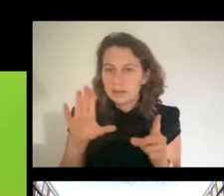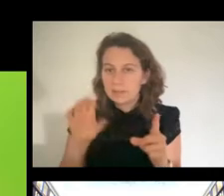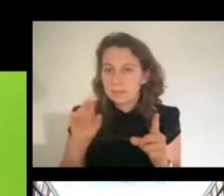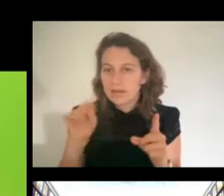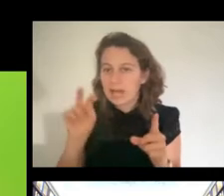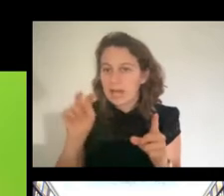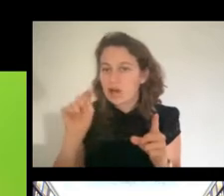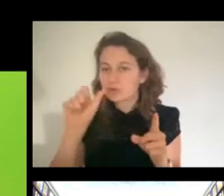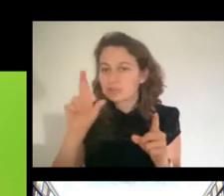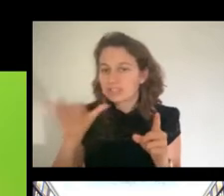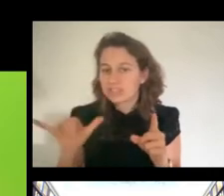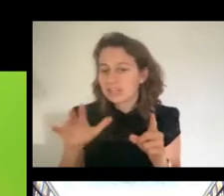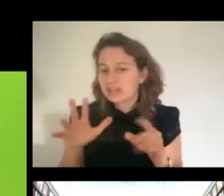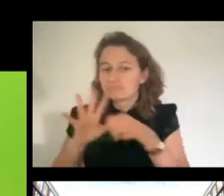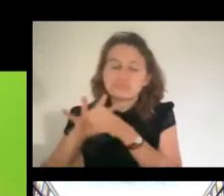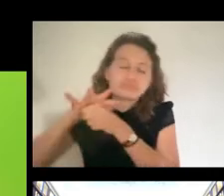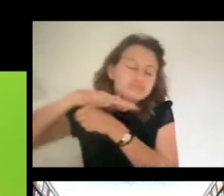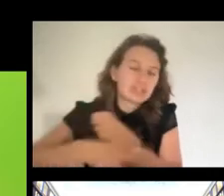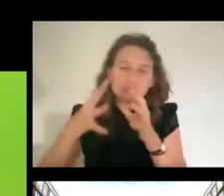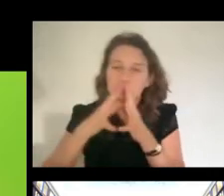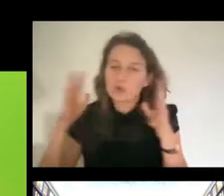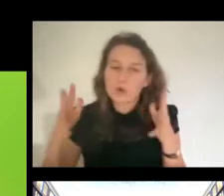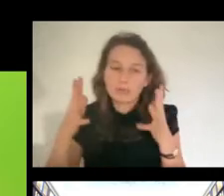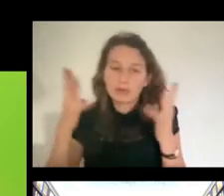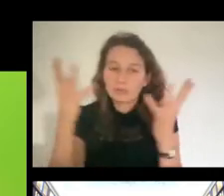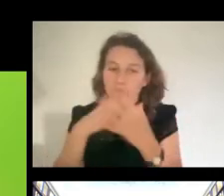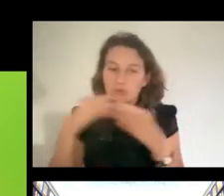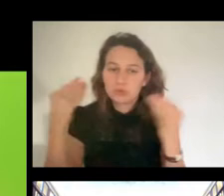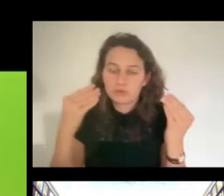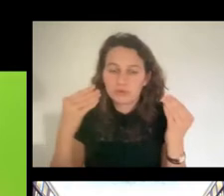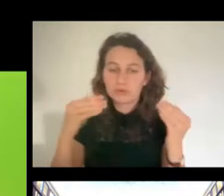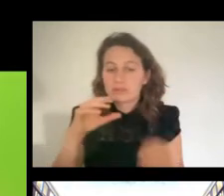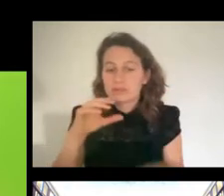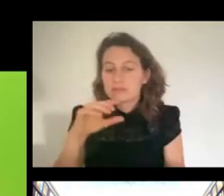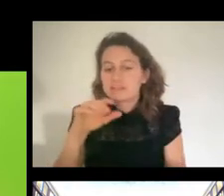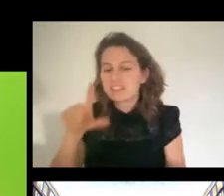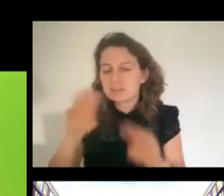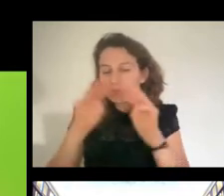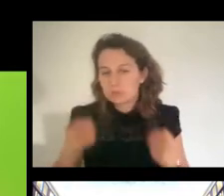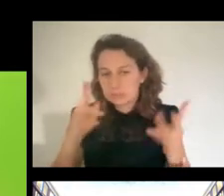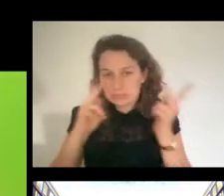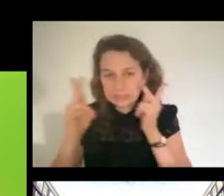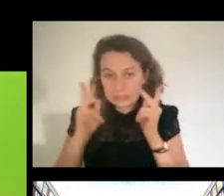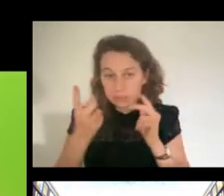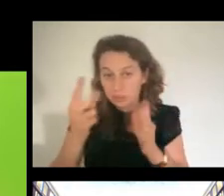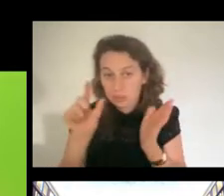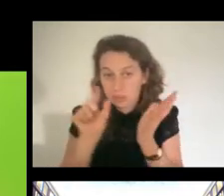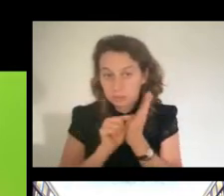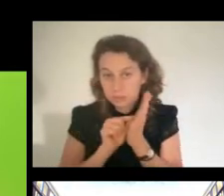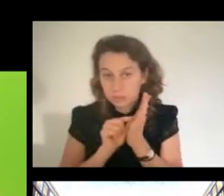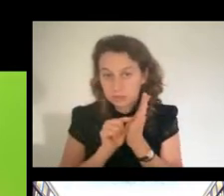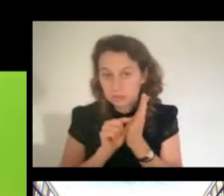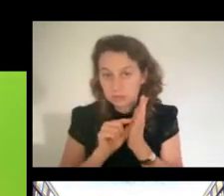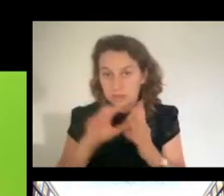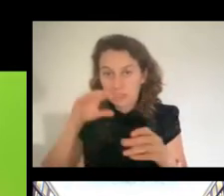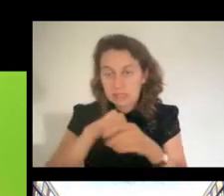all of these beautiful works are all on display at the Stax Museum for Grafting the Grape. This is one of the prints that's a part of the Vitus